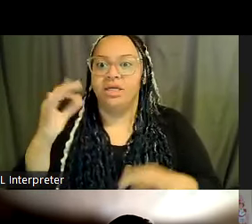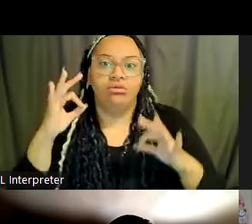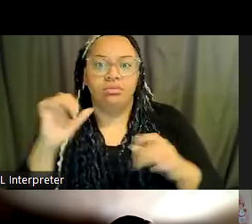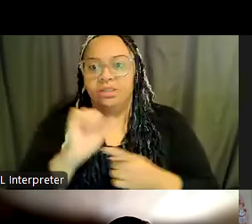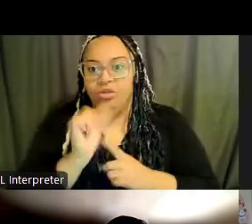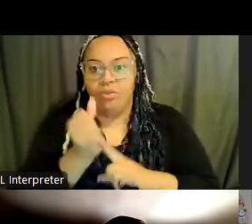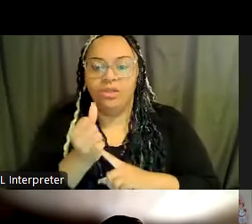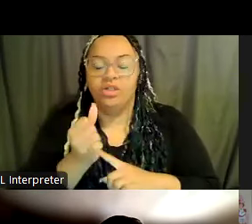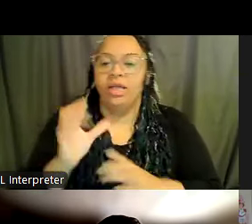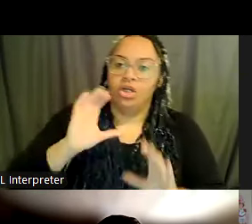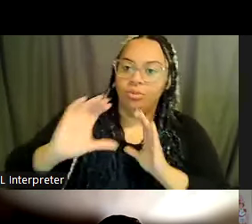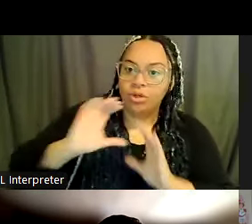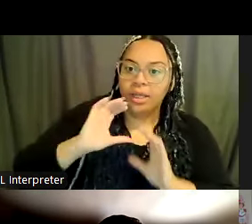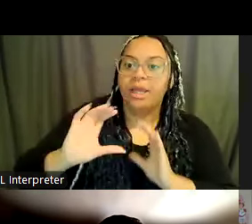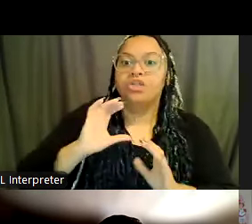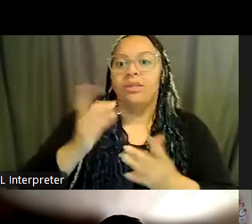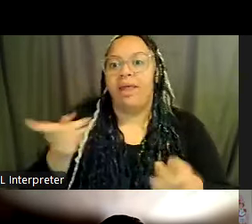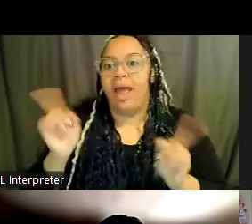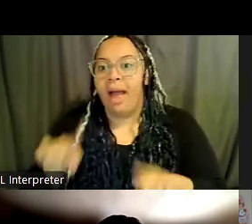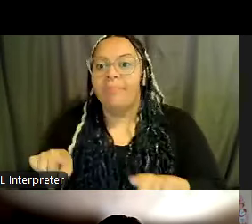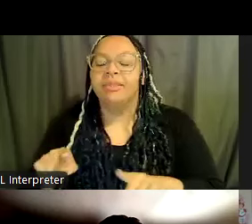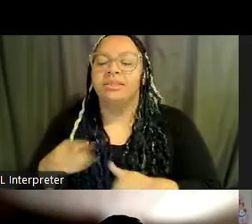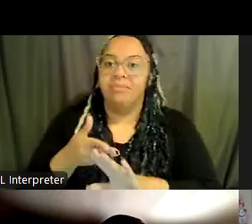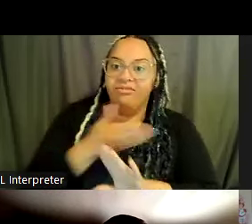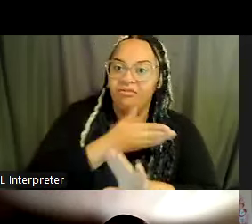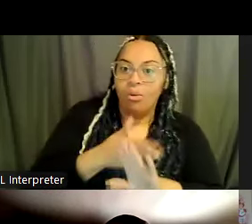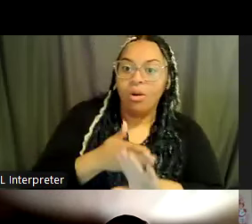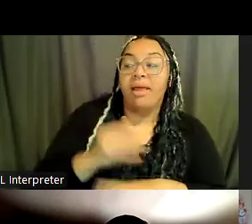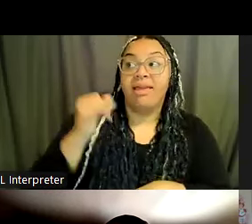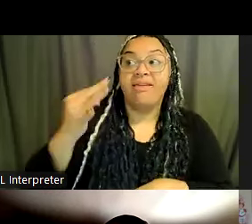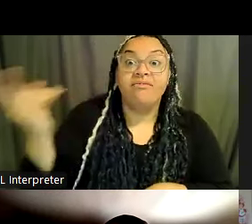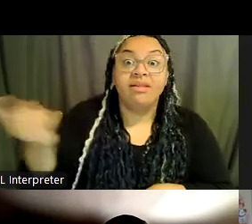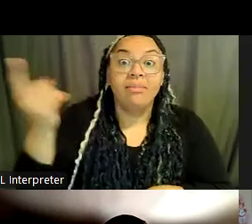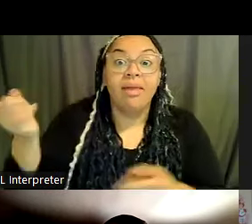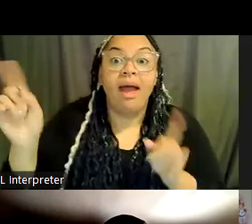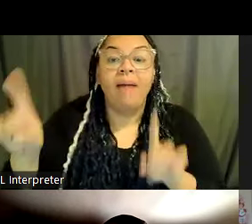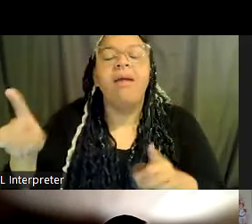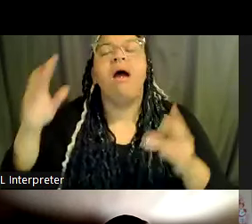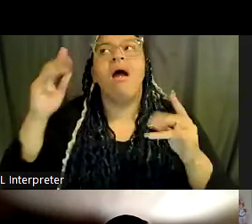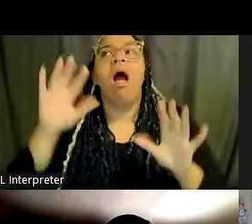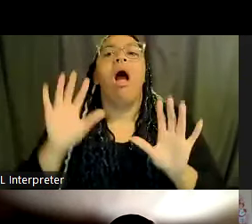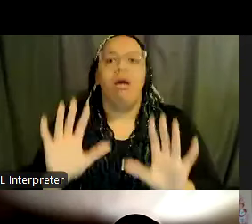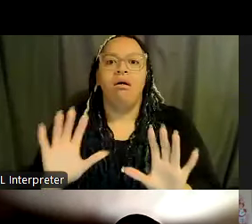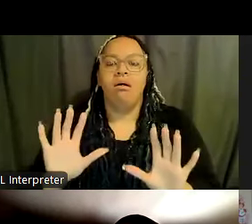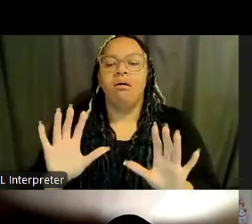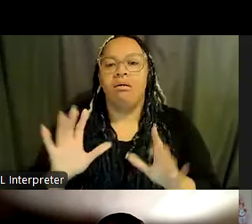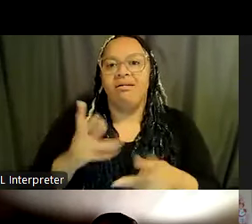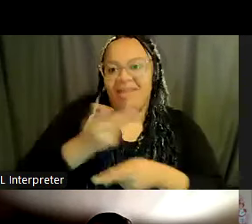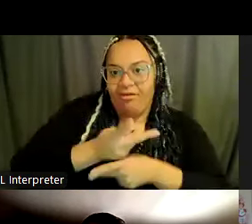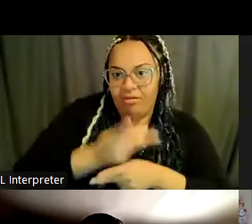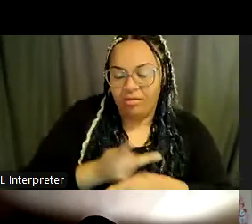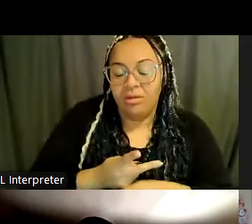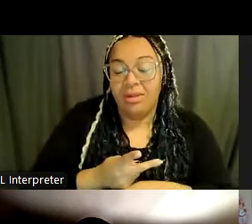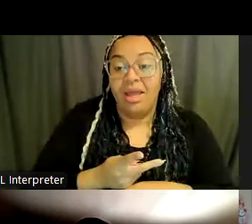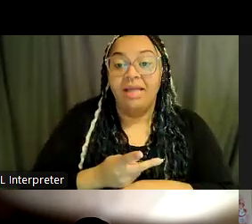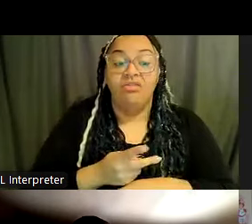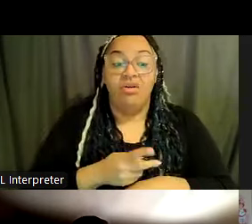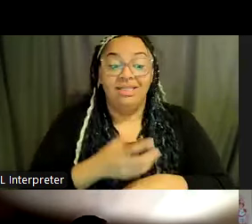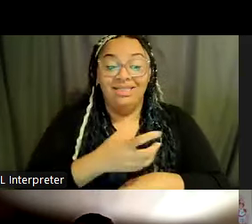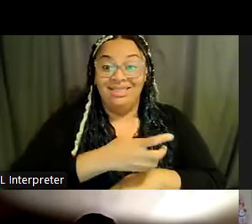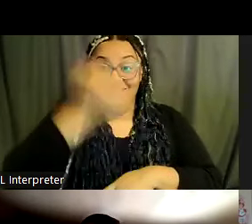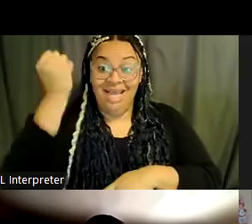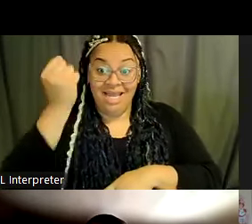there's communication that occurs ahead of time, that if something were to ever happen. As far as taking the firearms